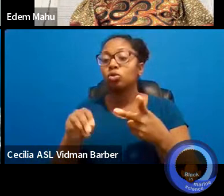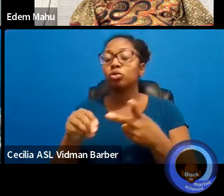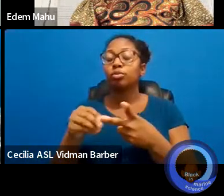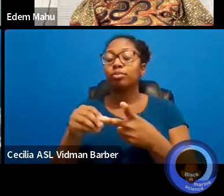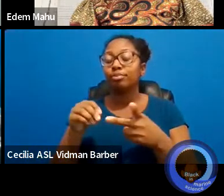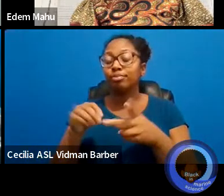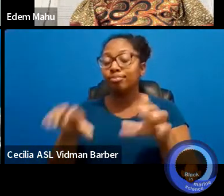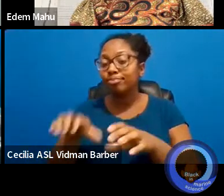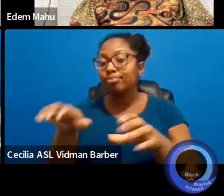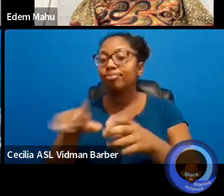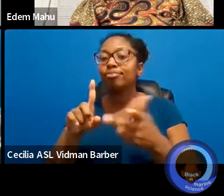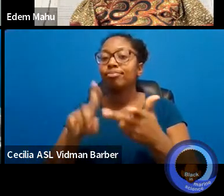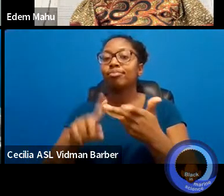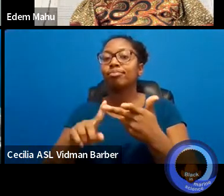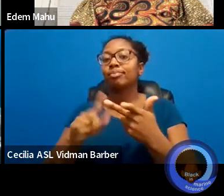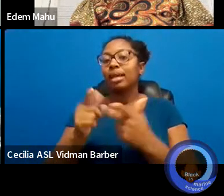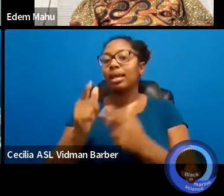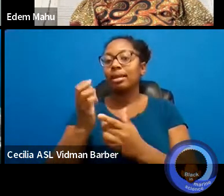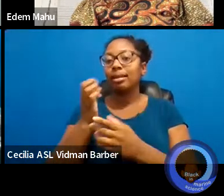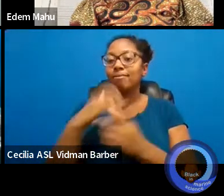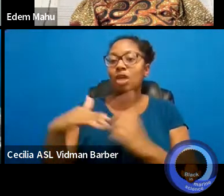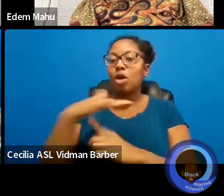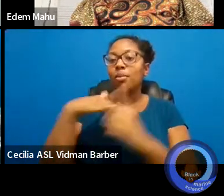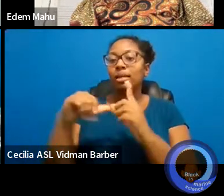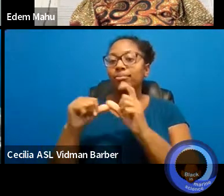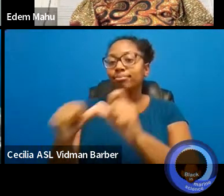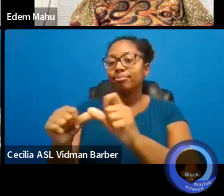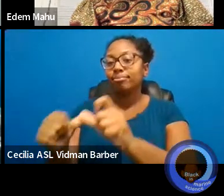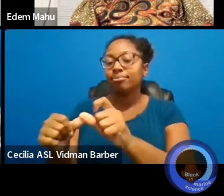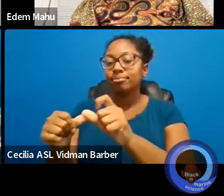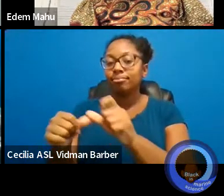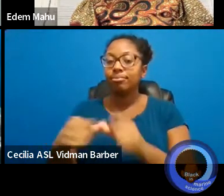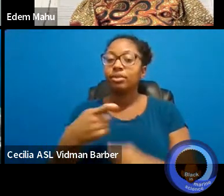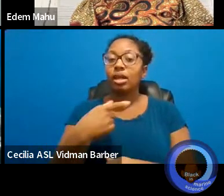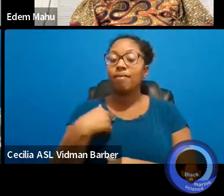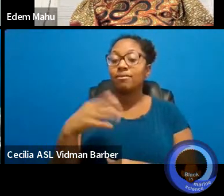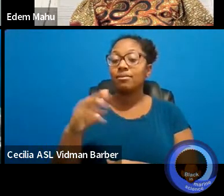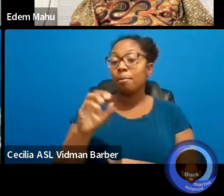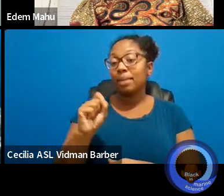and conservation. Dawn has an MSc in climate change